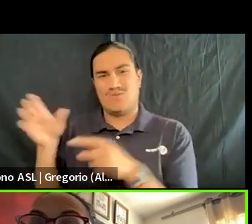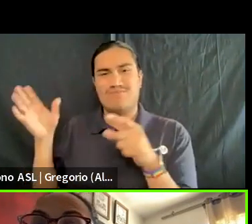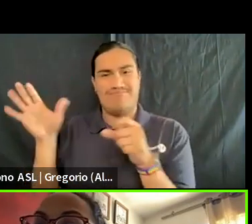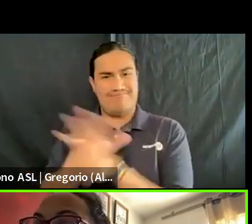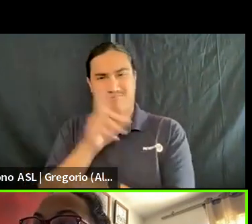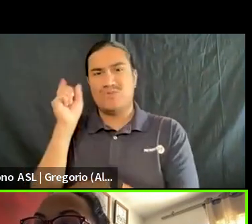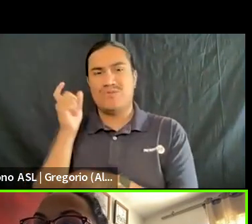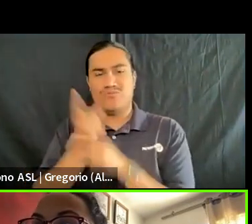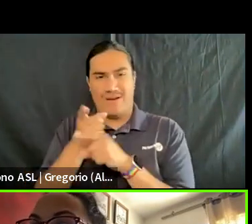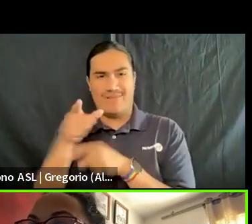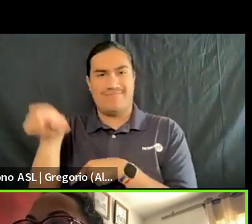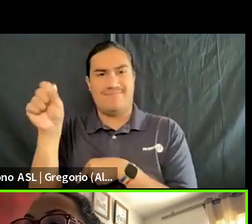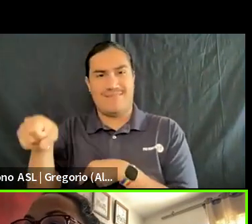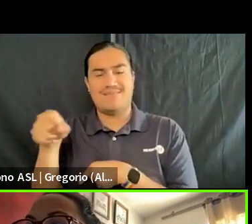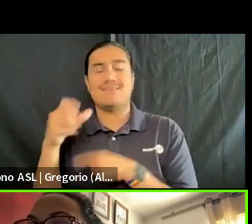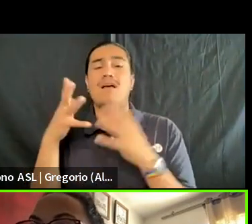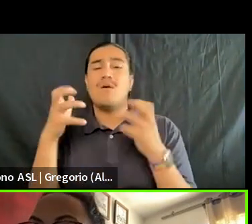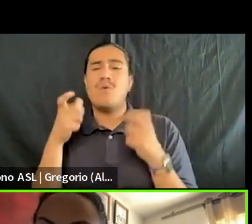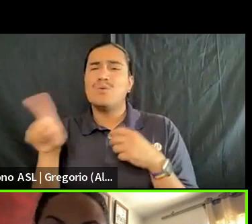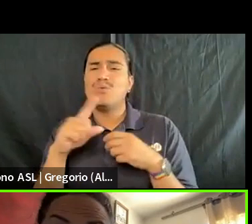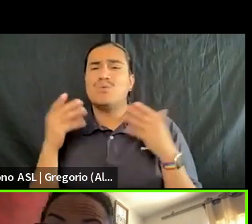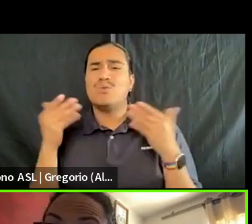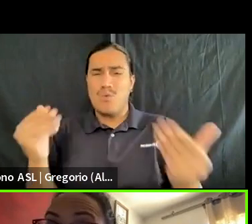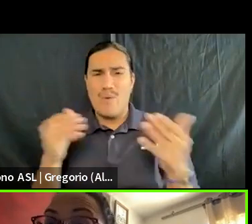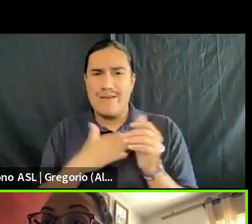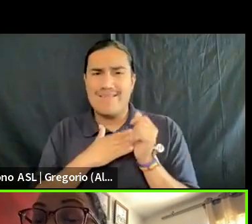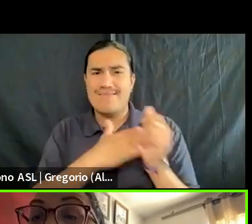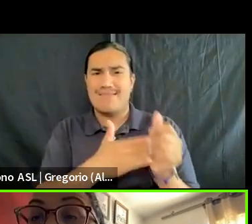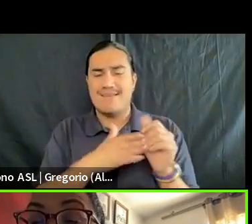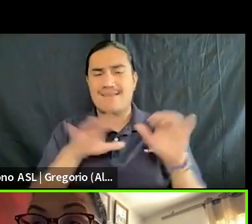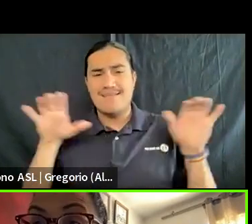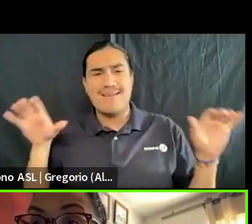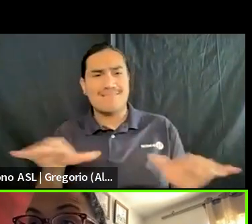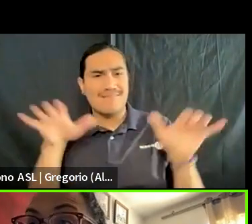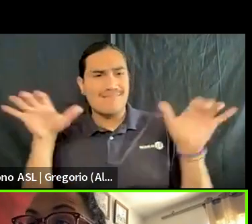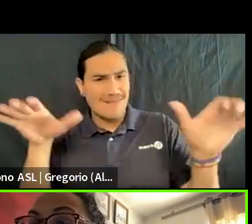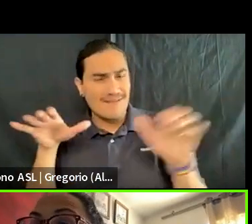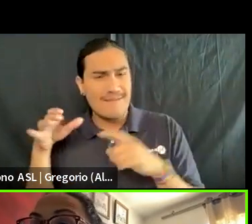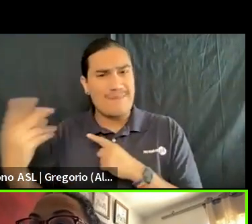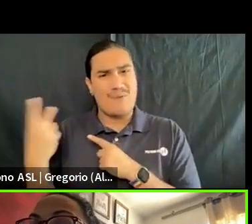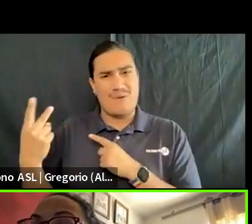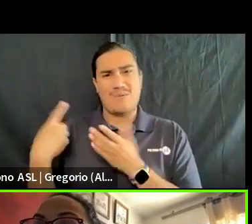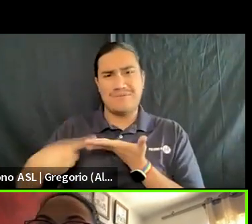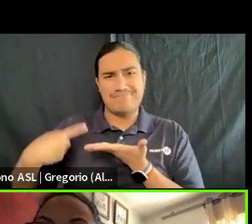you to lead us on this activity that you and I were